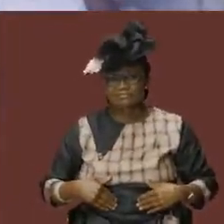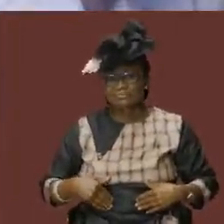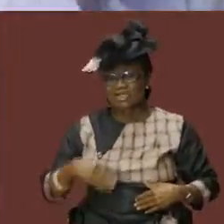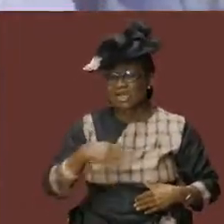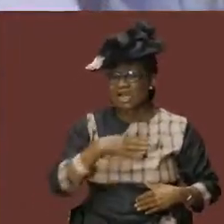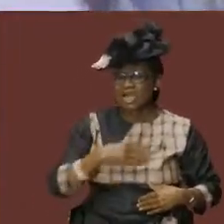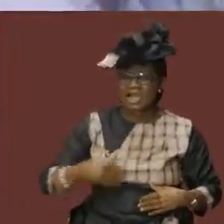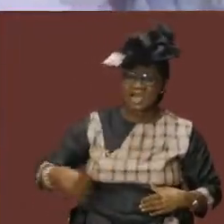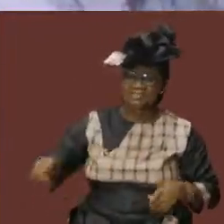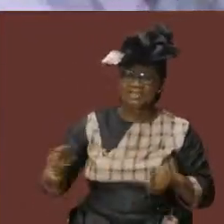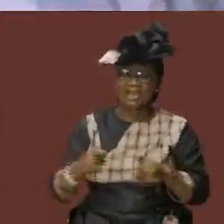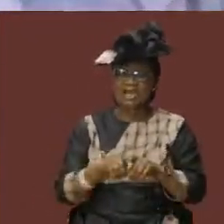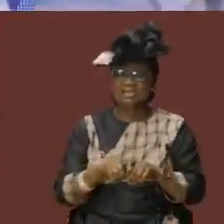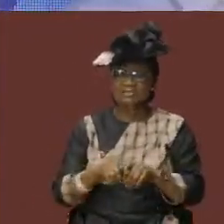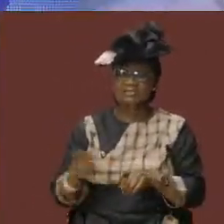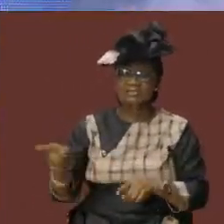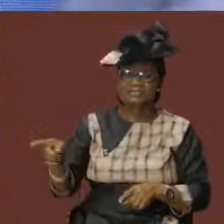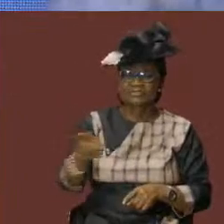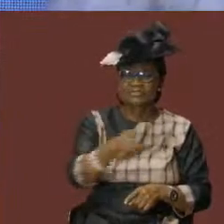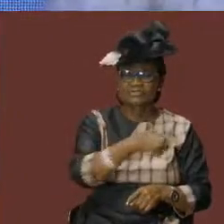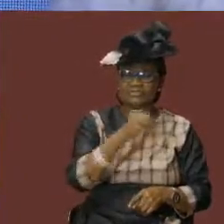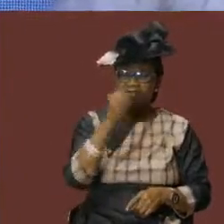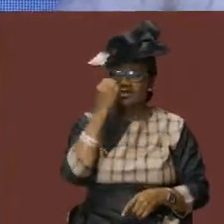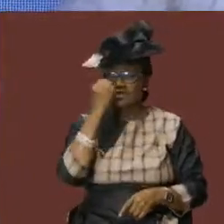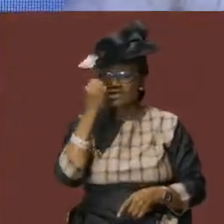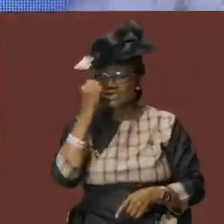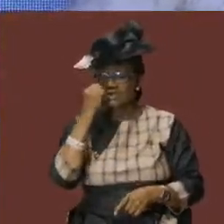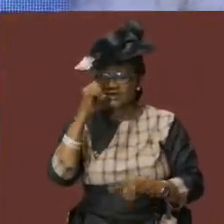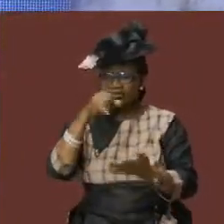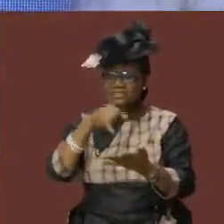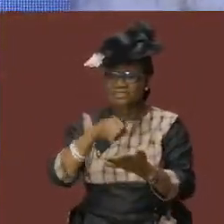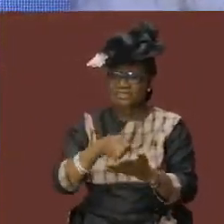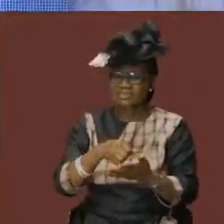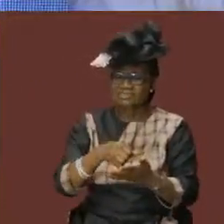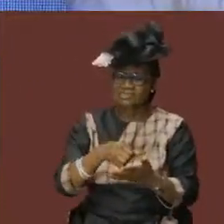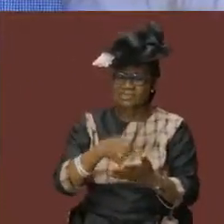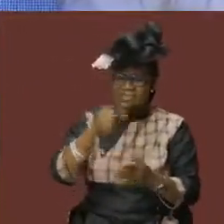And as you eat it,